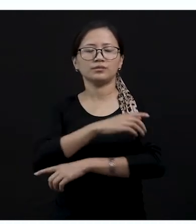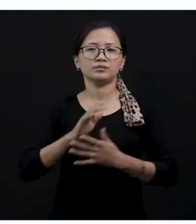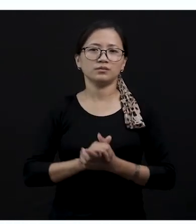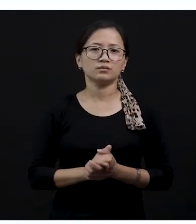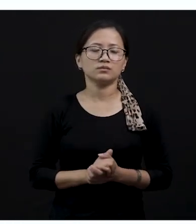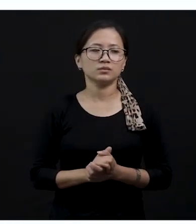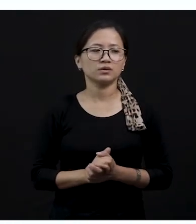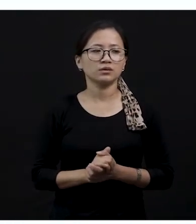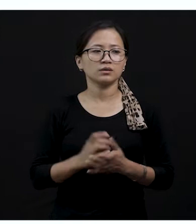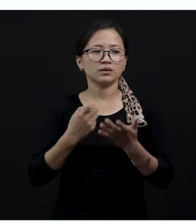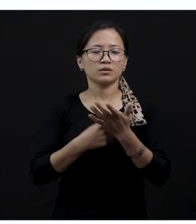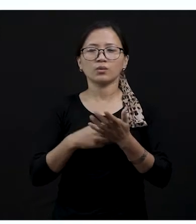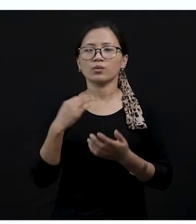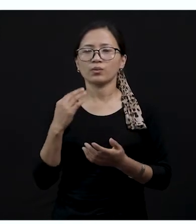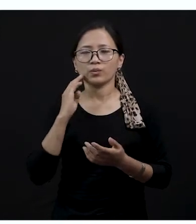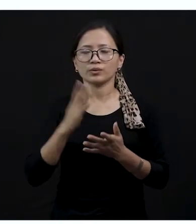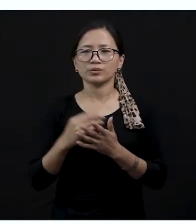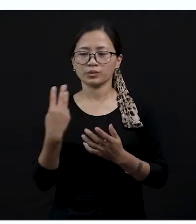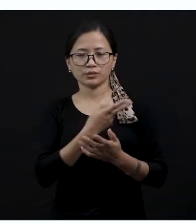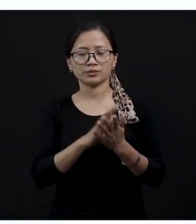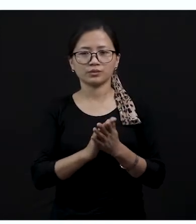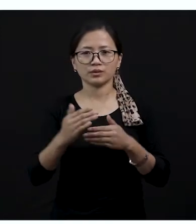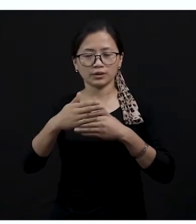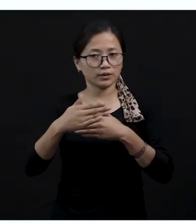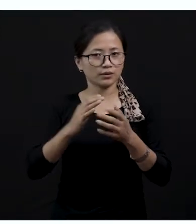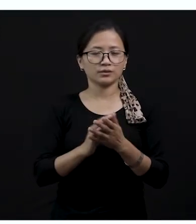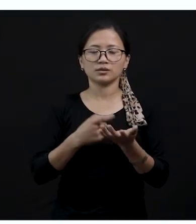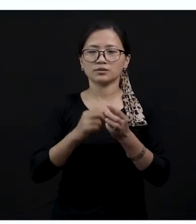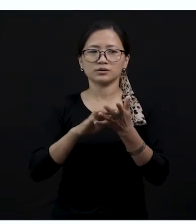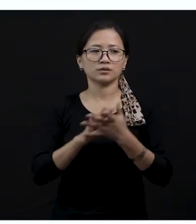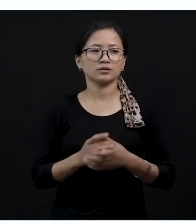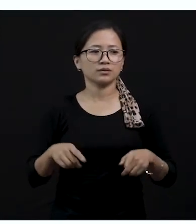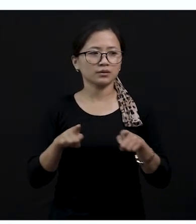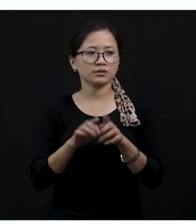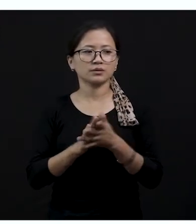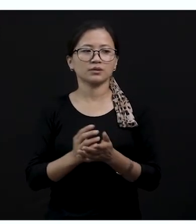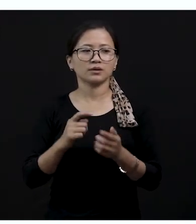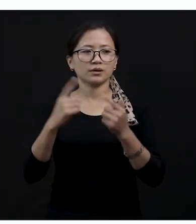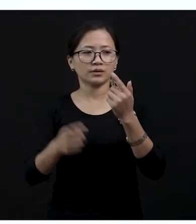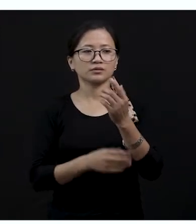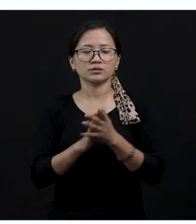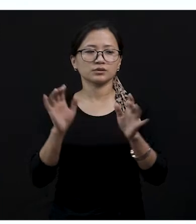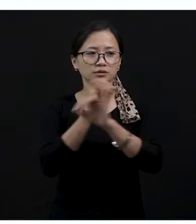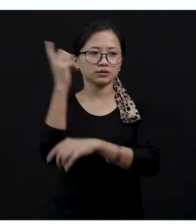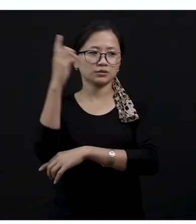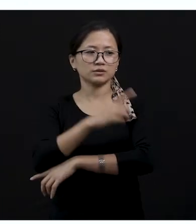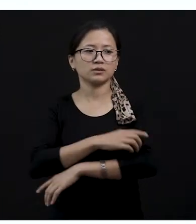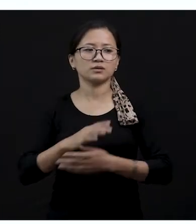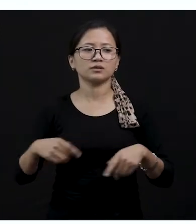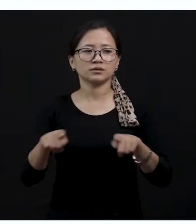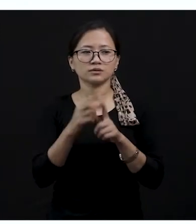when we were nearing the end of a dismal day, and then there seemed to be nothing